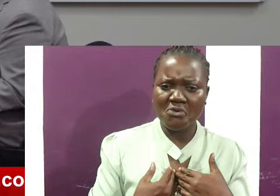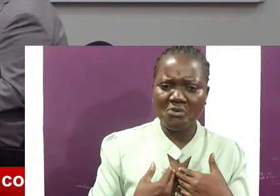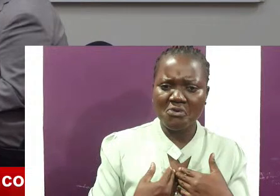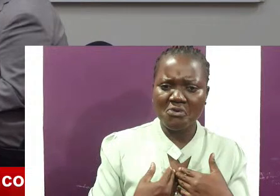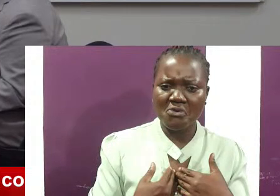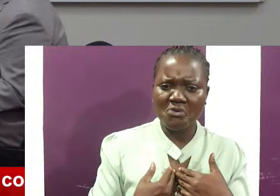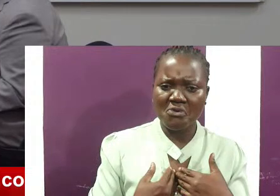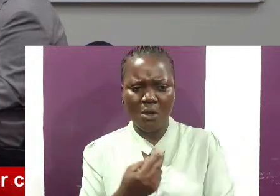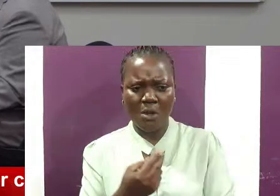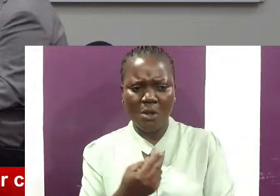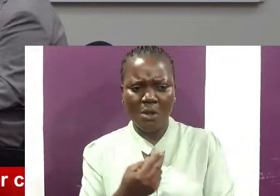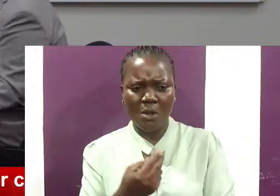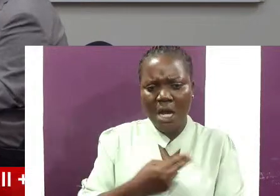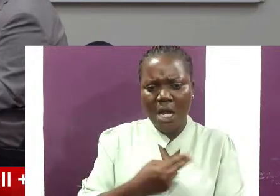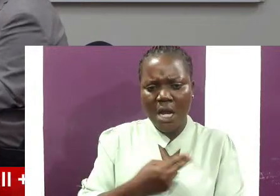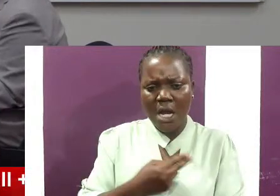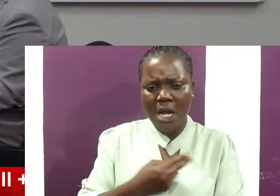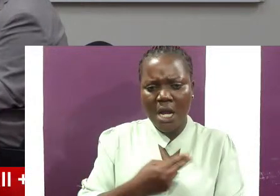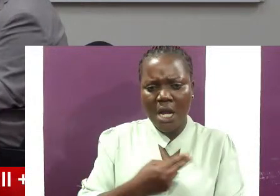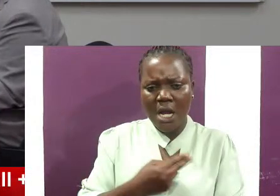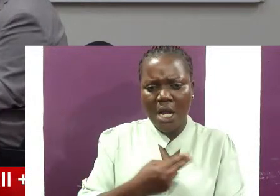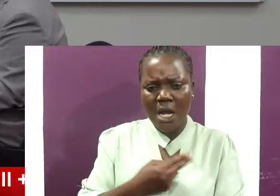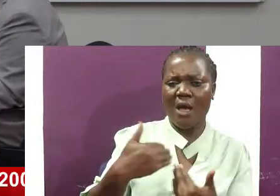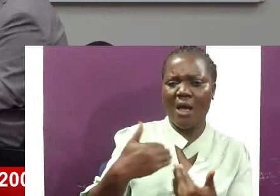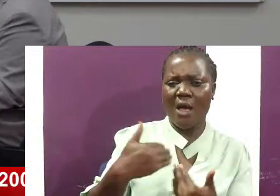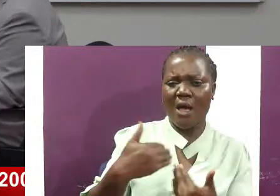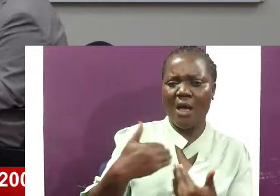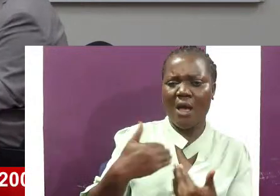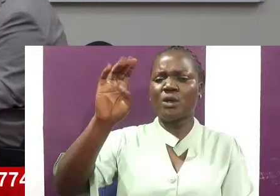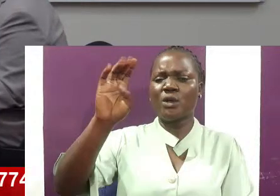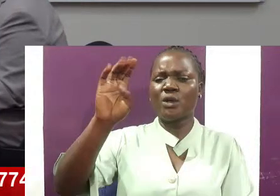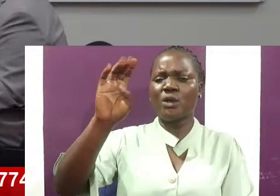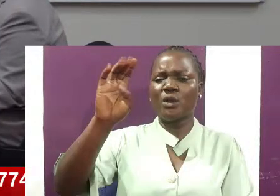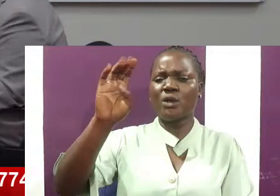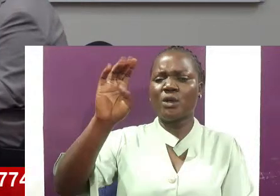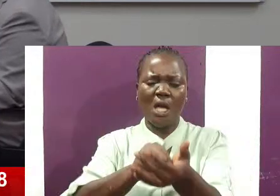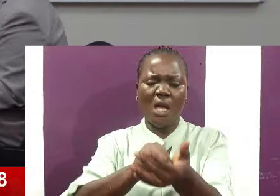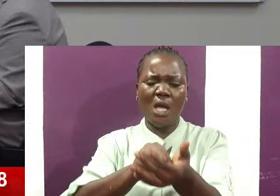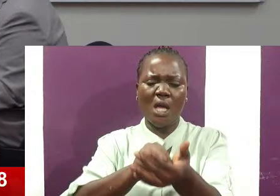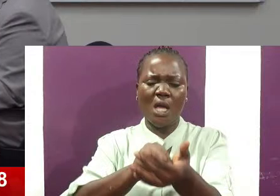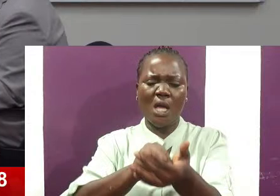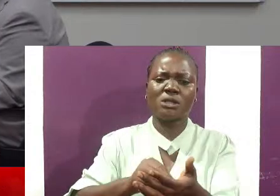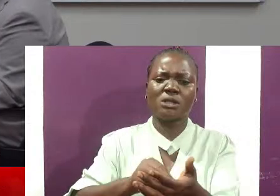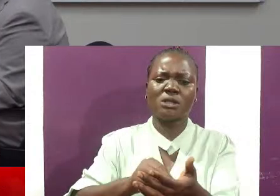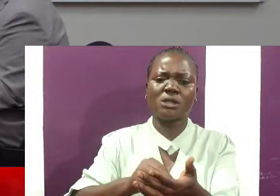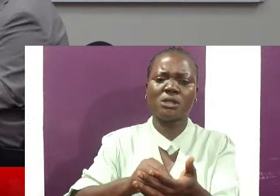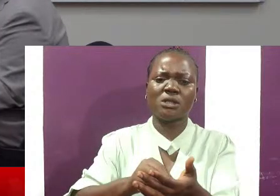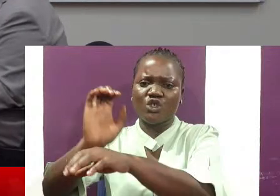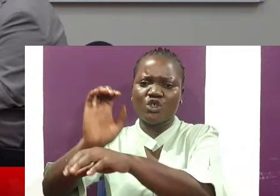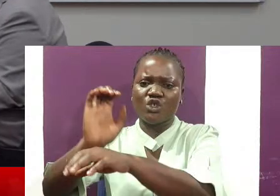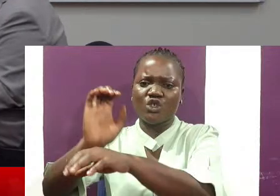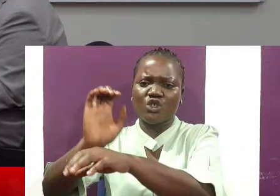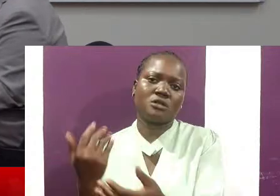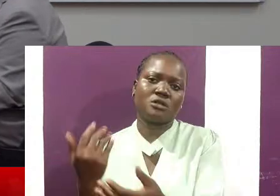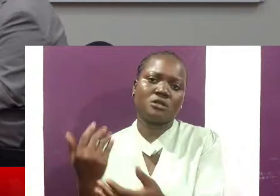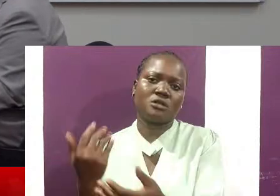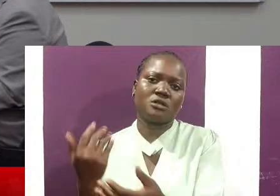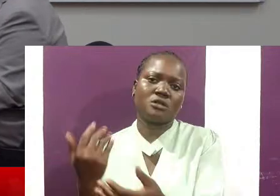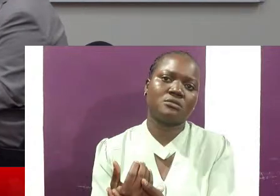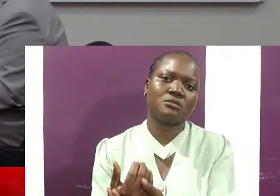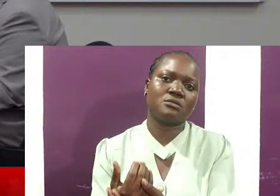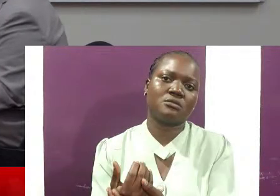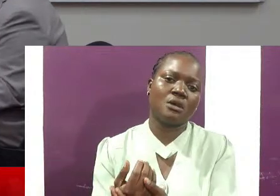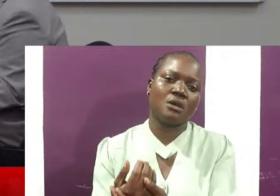about 41,000 churches all over the world. That's a lot. And then you're saying that out of